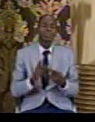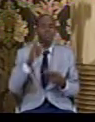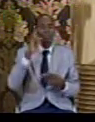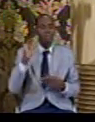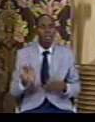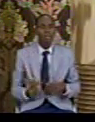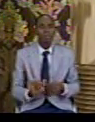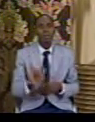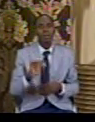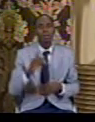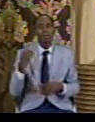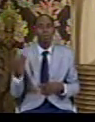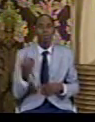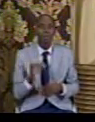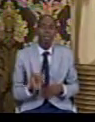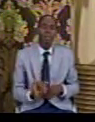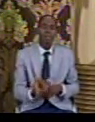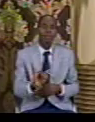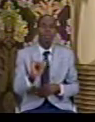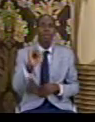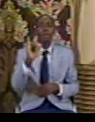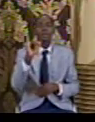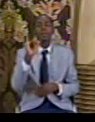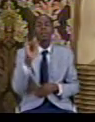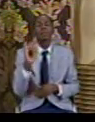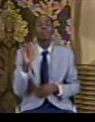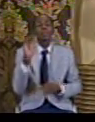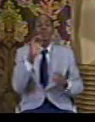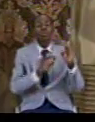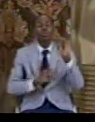settled forever,